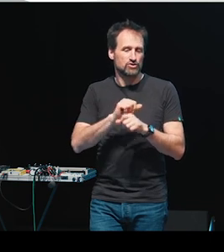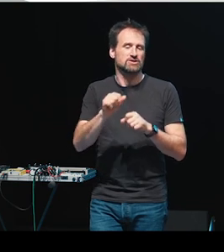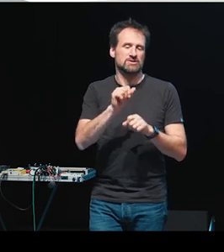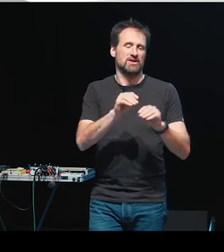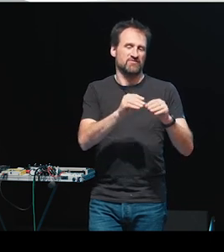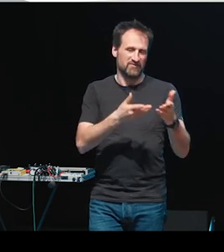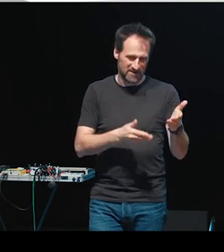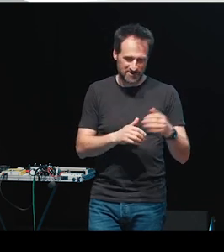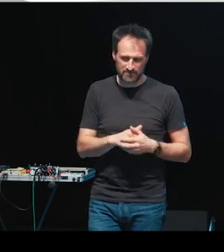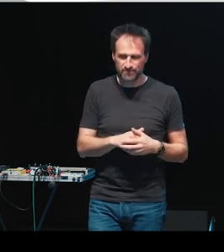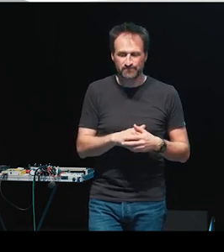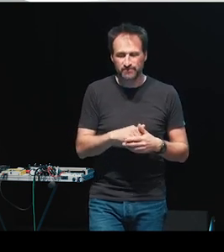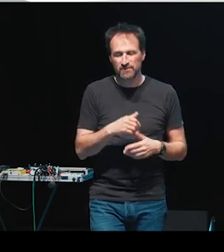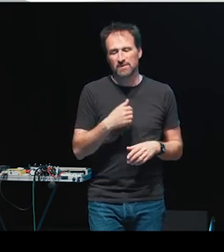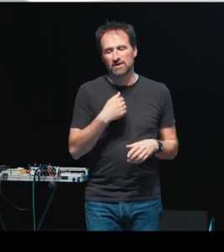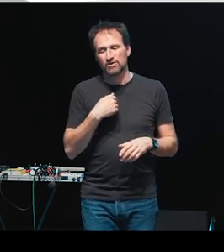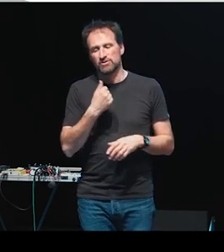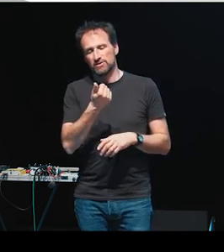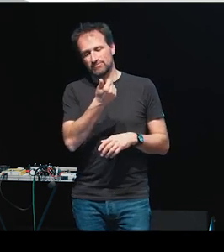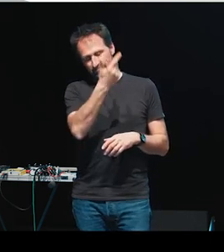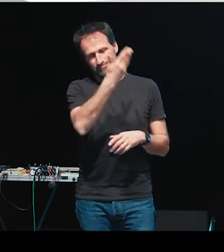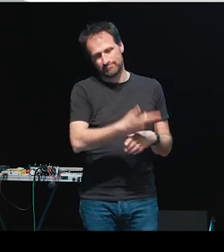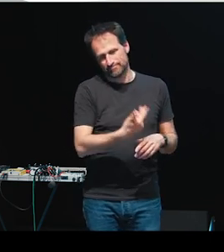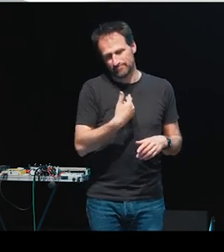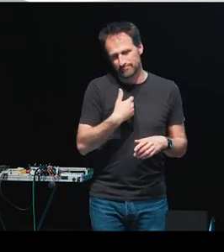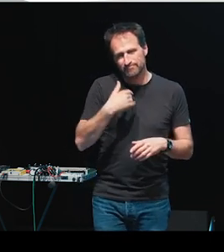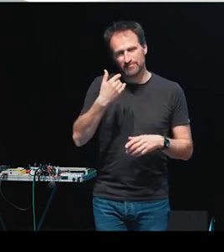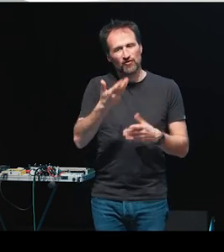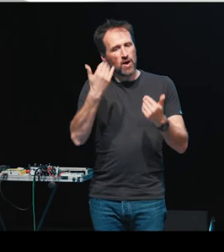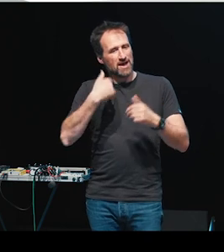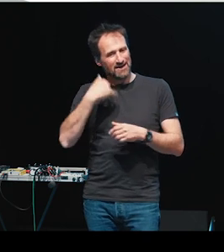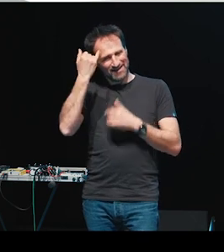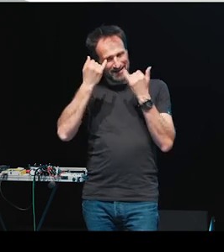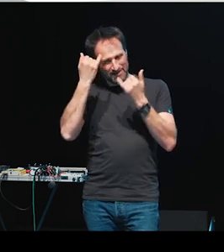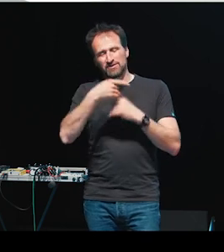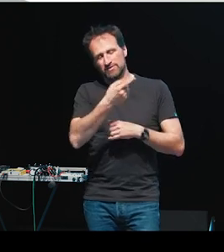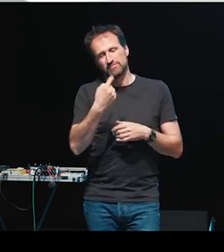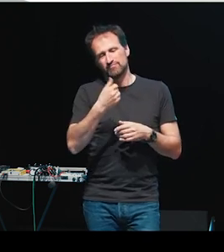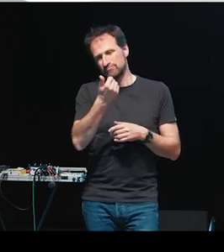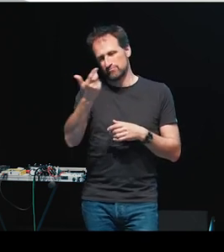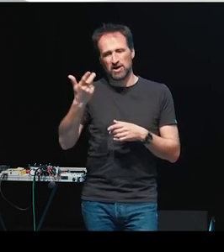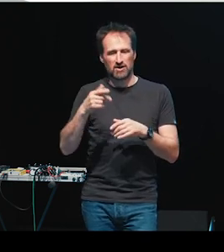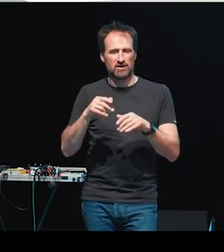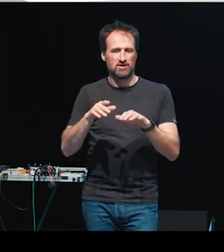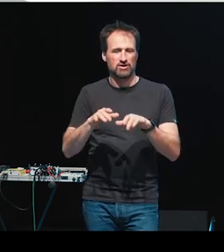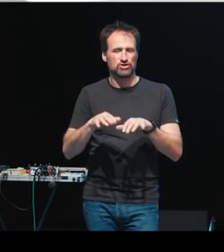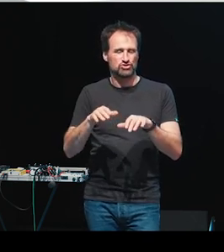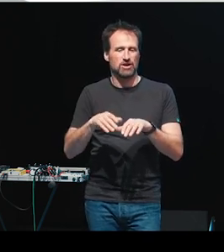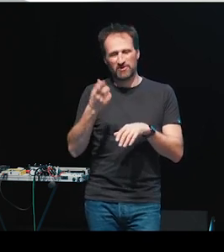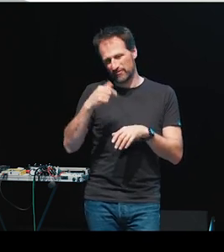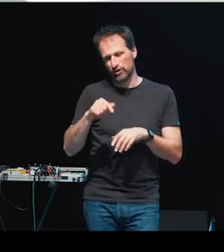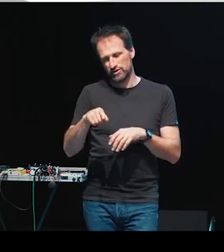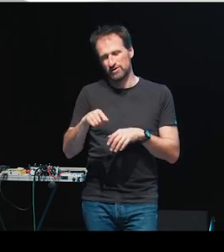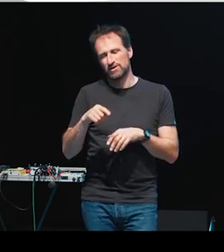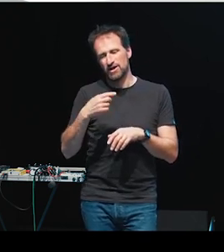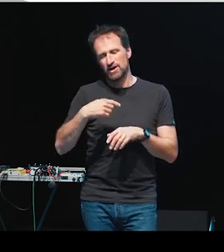one of the GraphQL co-creators, did a really good talk where these ideas were first discussed. And there's an Apollo, the Apollo blog has